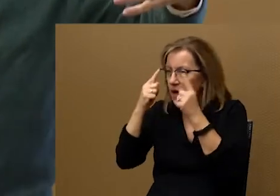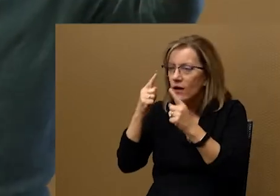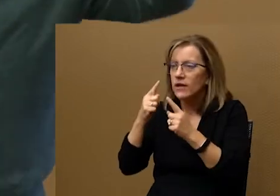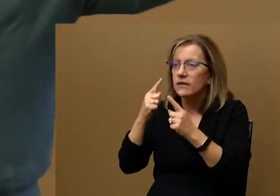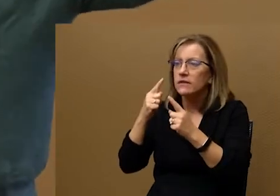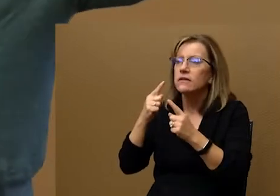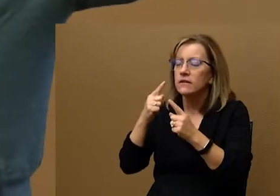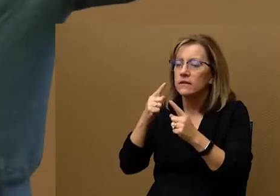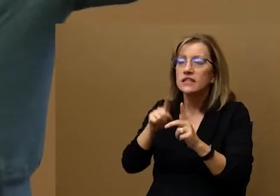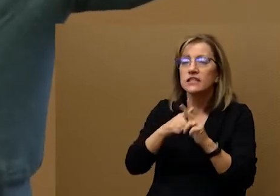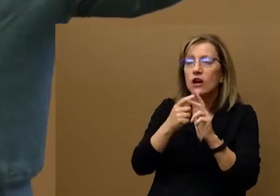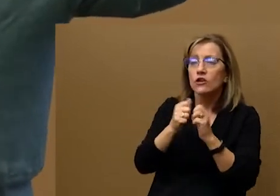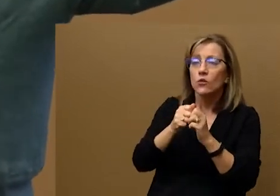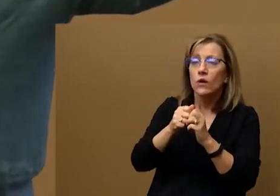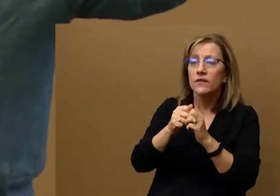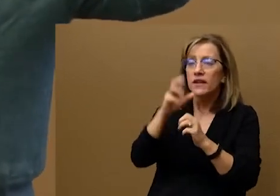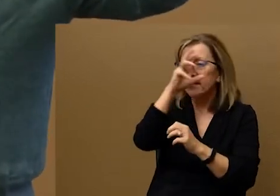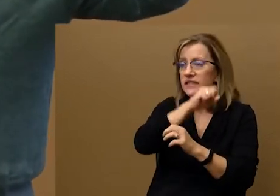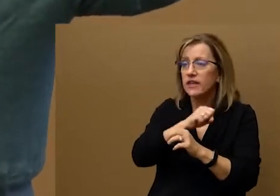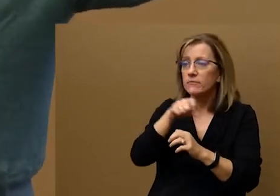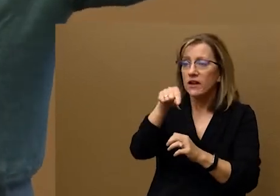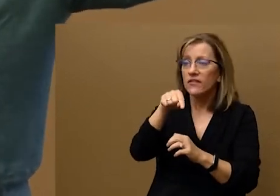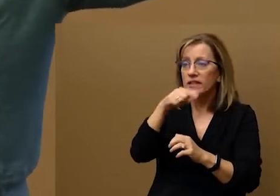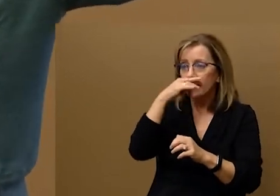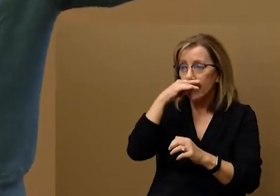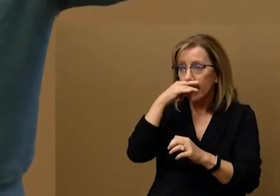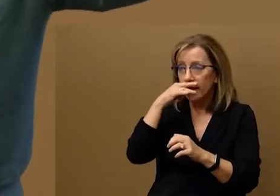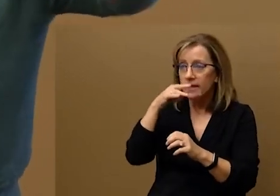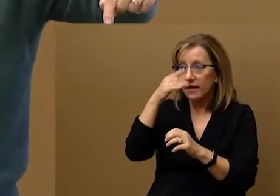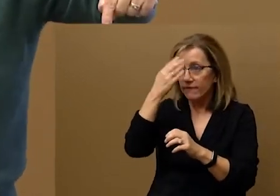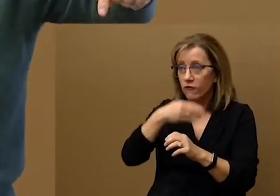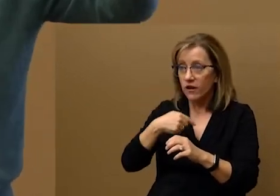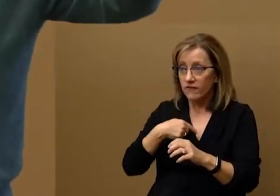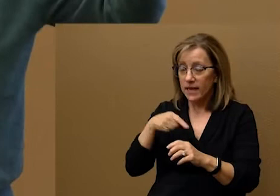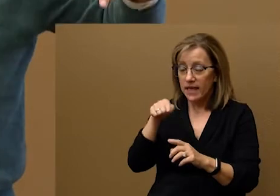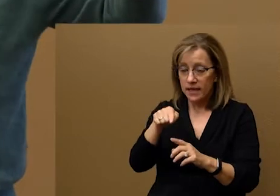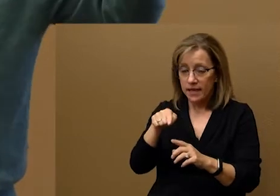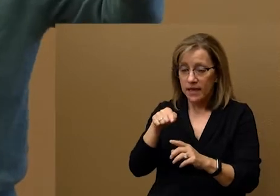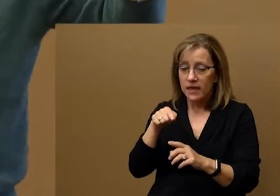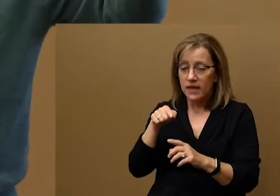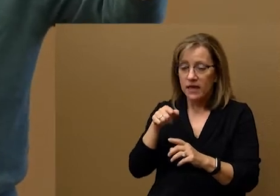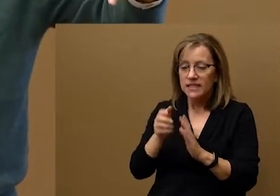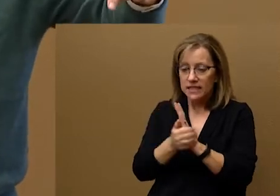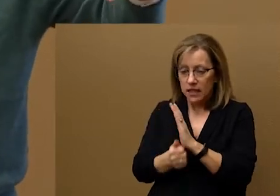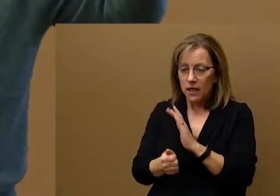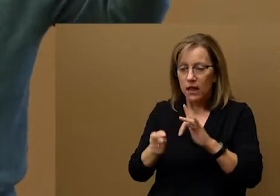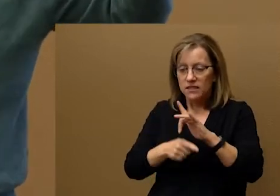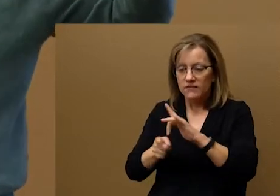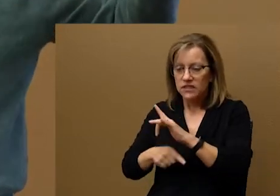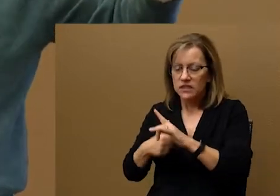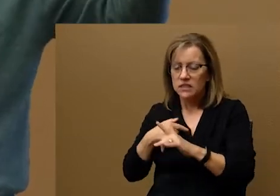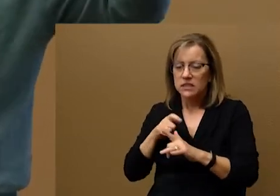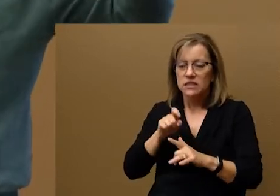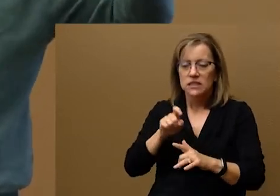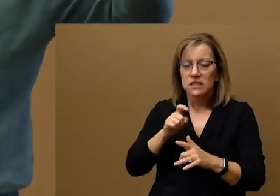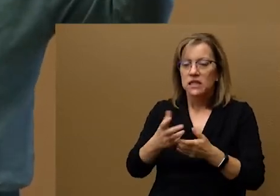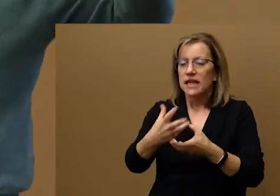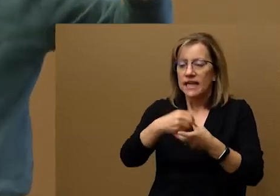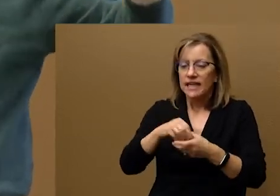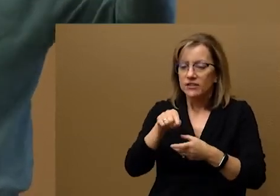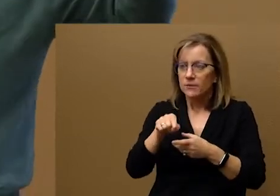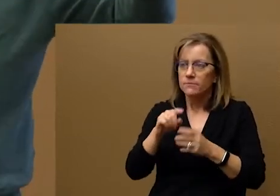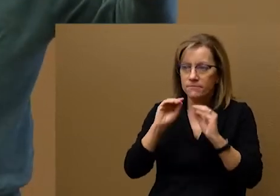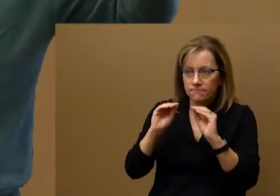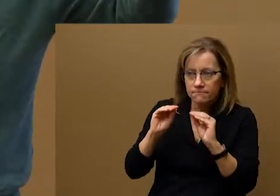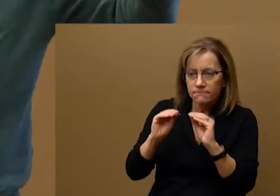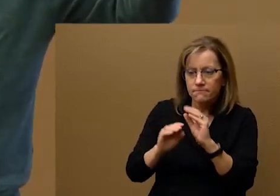it a bit. Starting with the assumption, this kid in front of me has some skill deficits. I have to engage them and